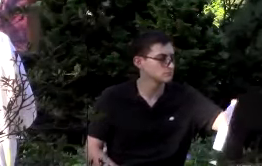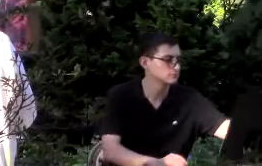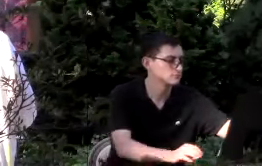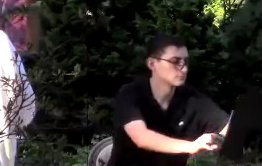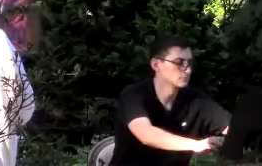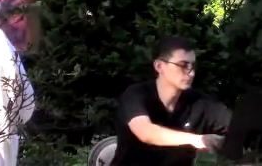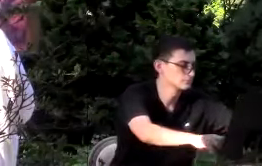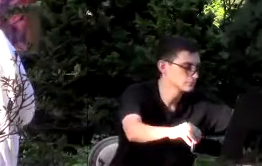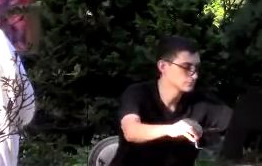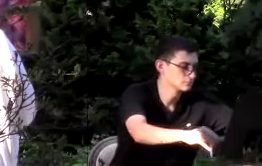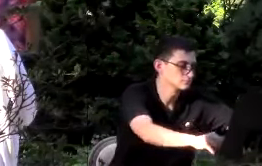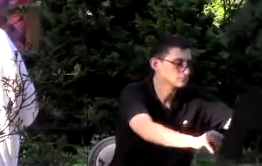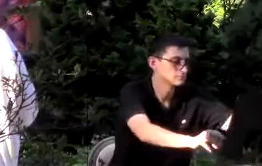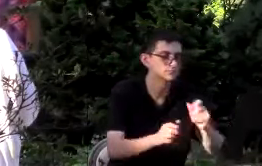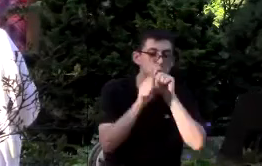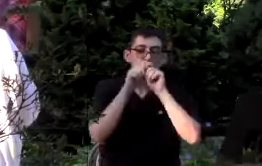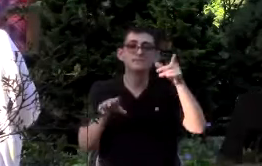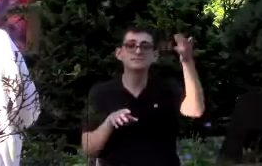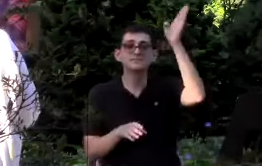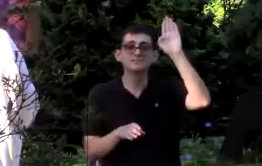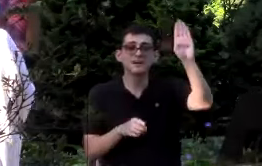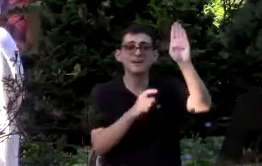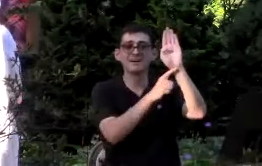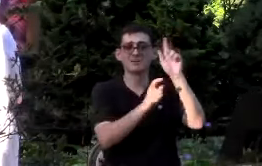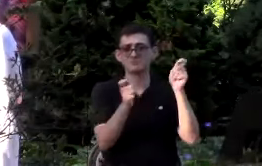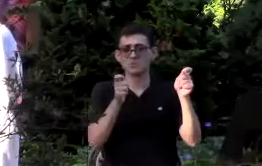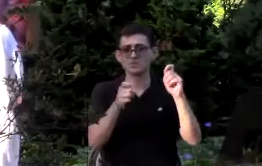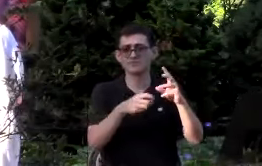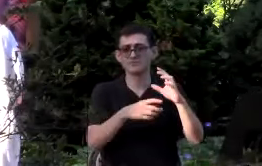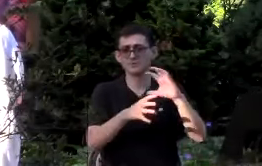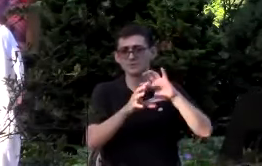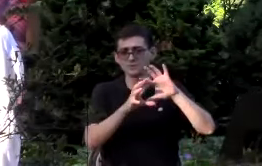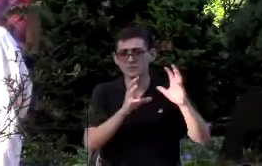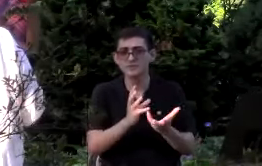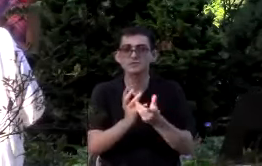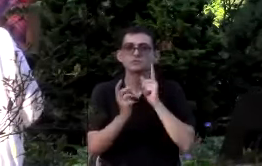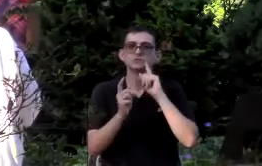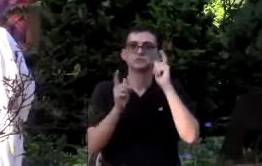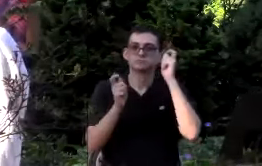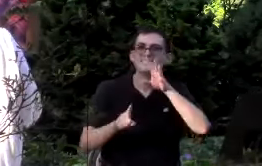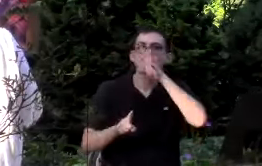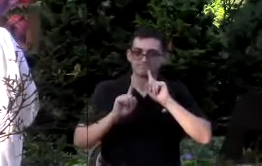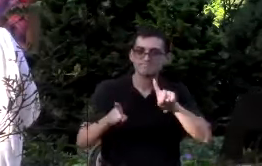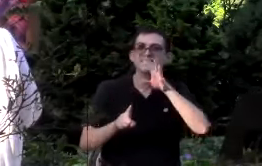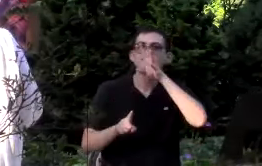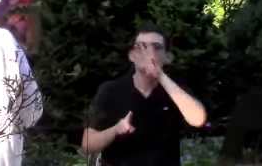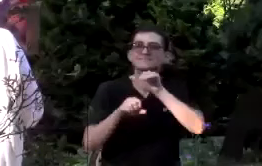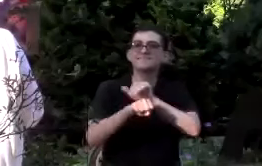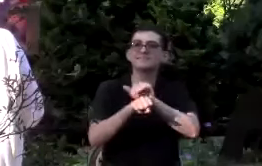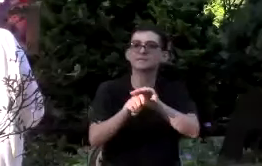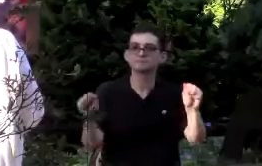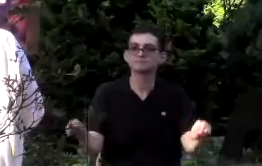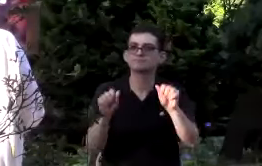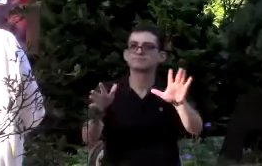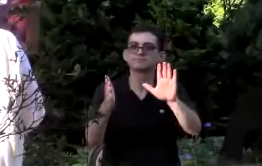Blessed are you, Adonai, our God, ruler of the universe, who speaks the evening into being, skillfully opens the gates,